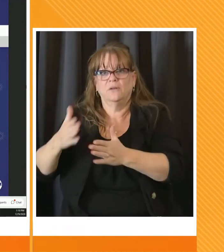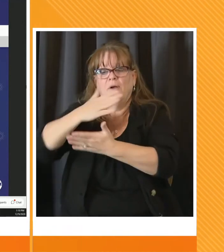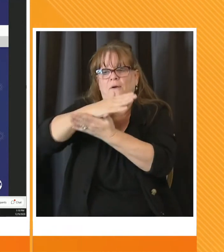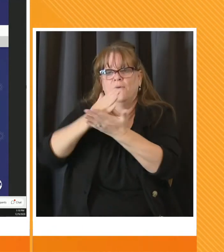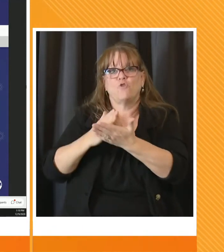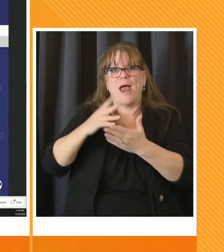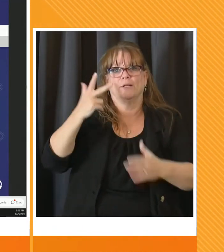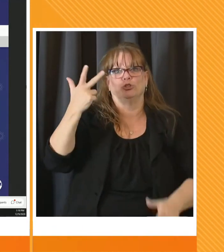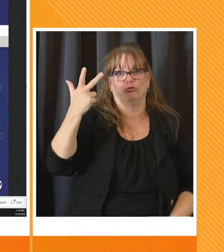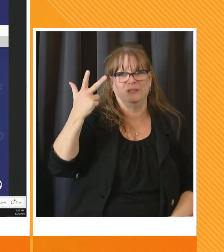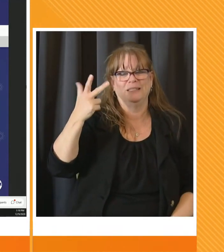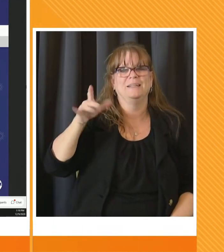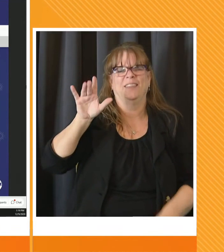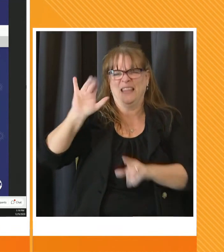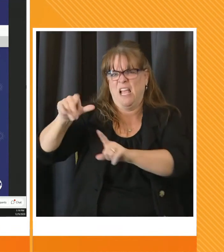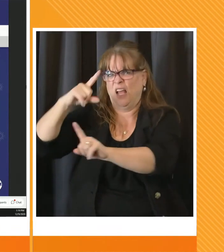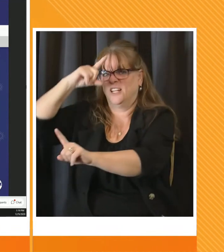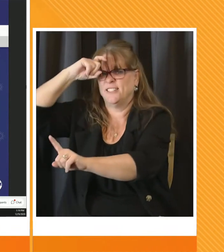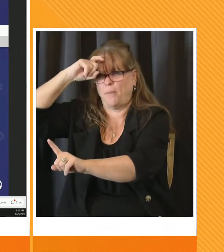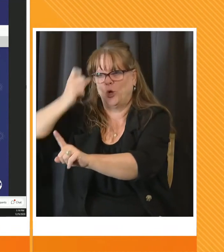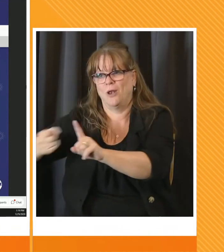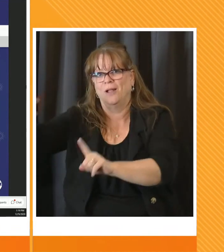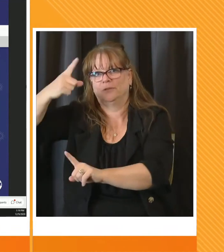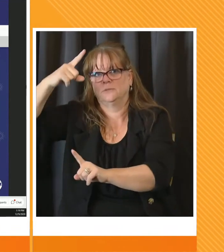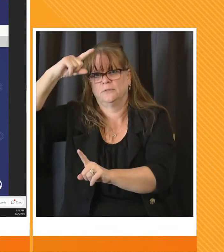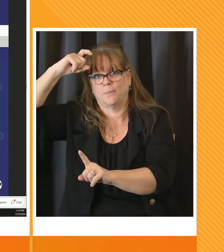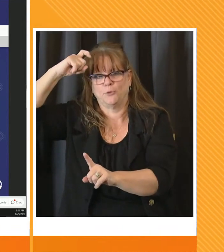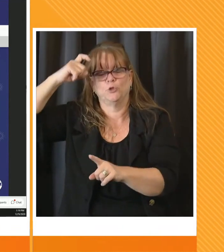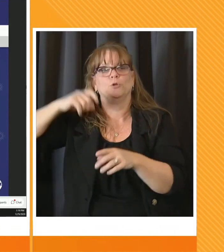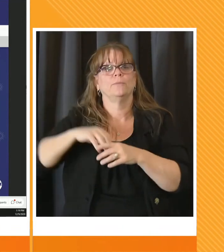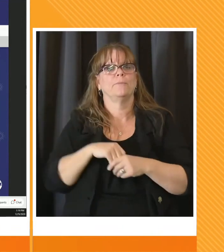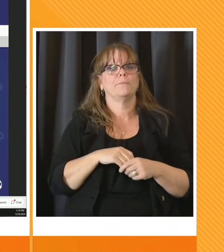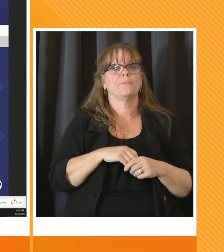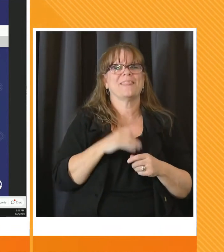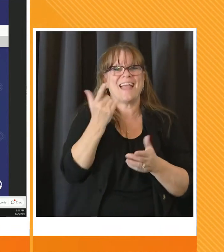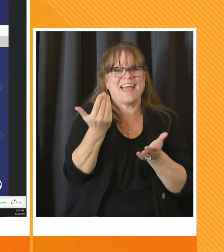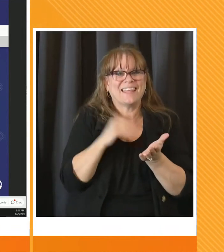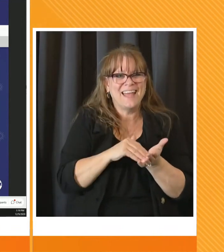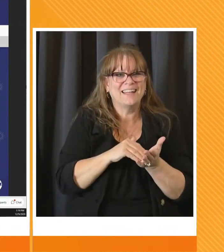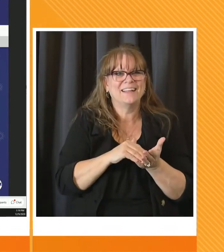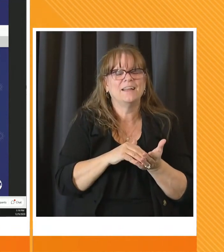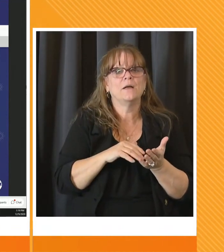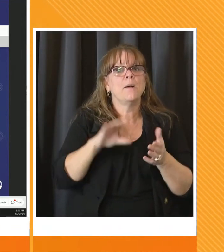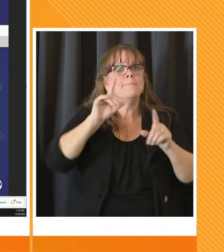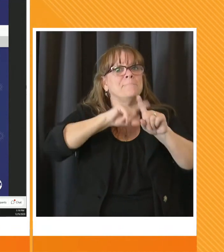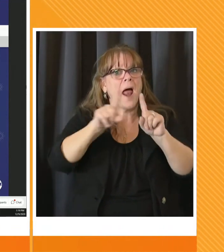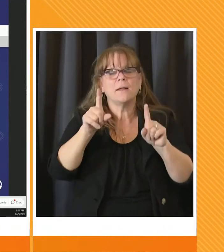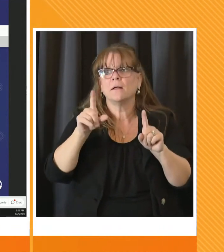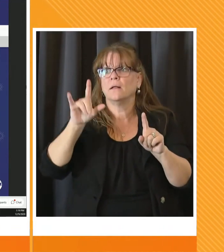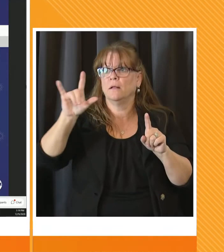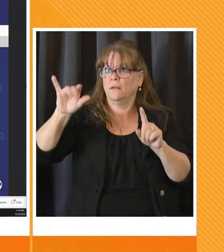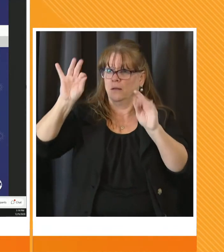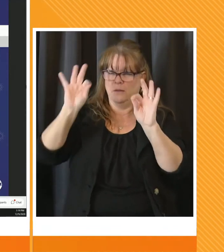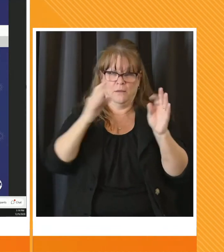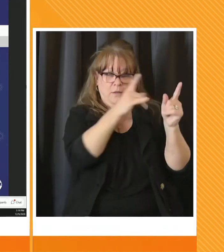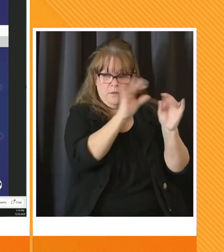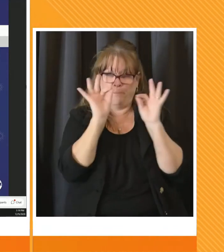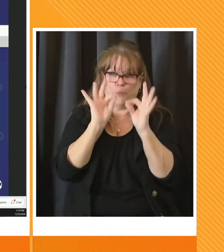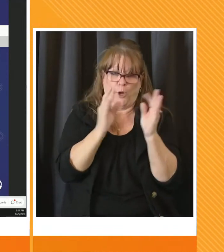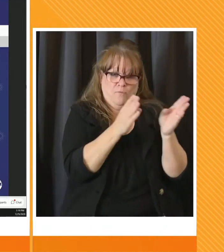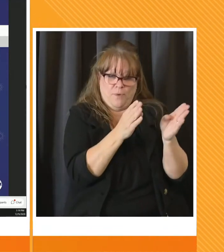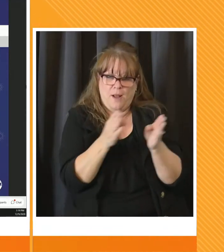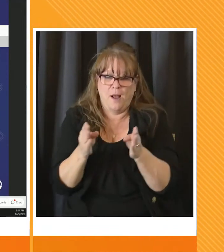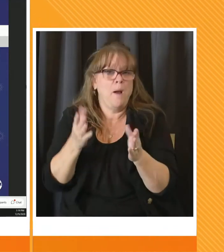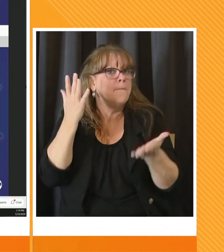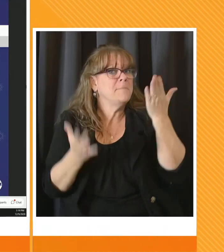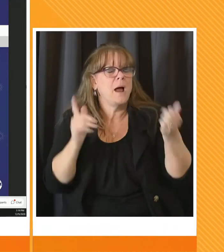subject to change based on updated recommendations from the federal government, from our partners at the CDC and the FDA, and from the